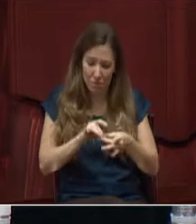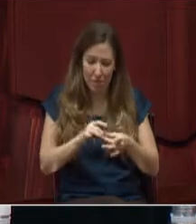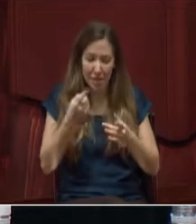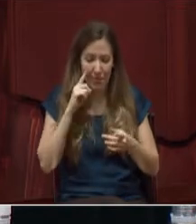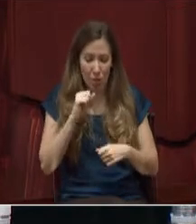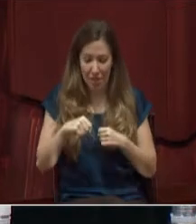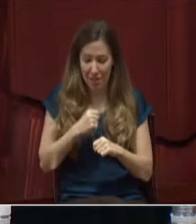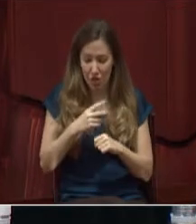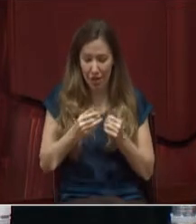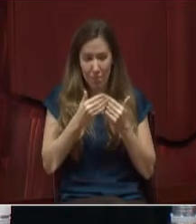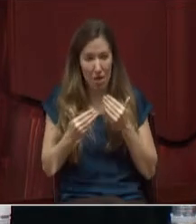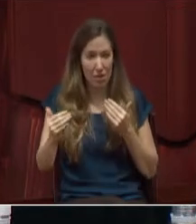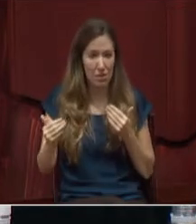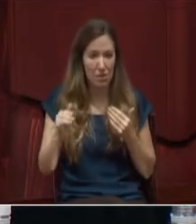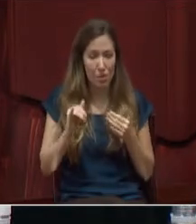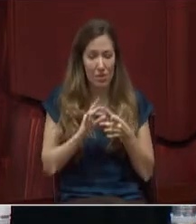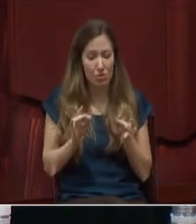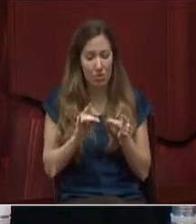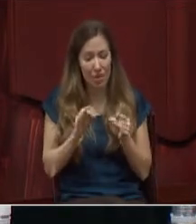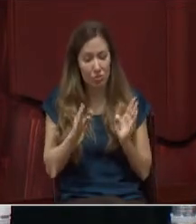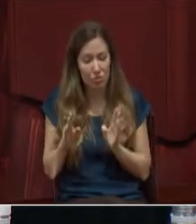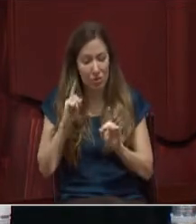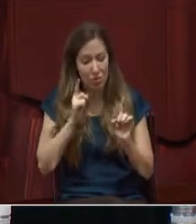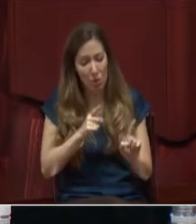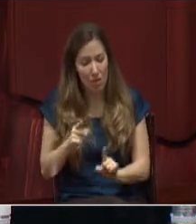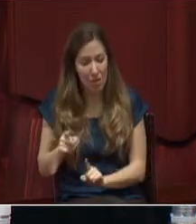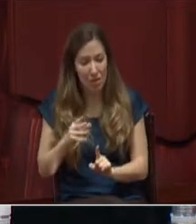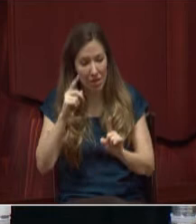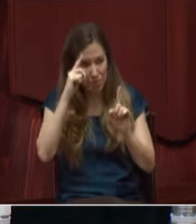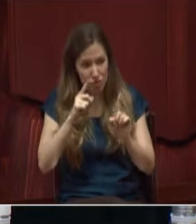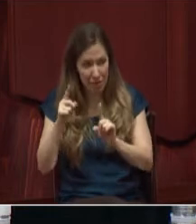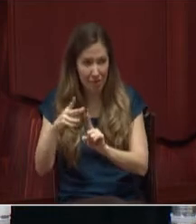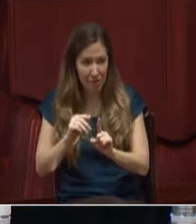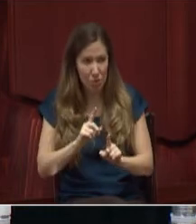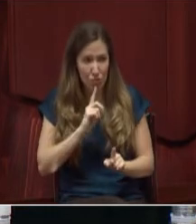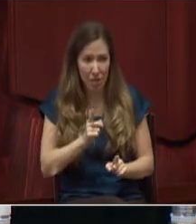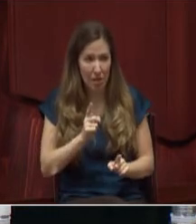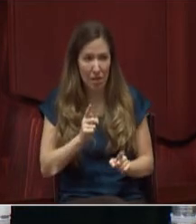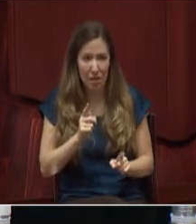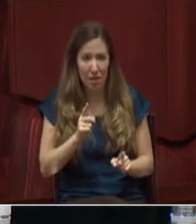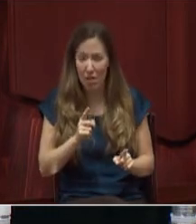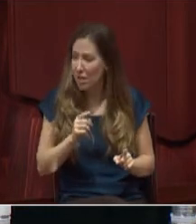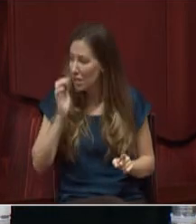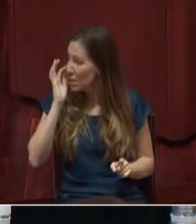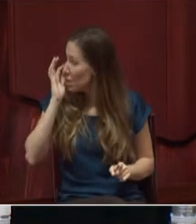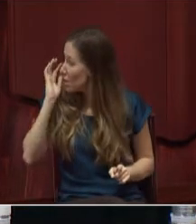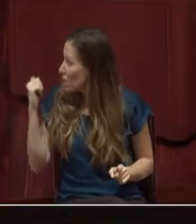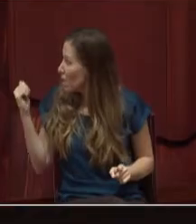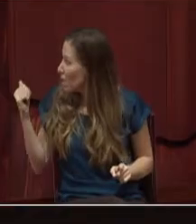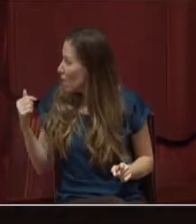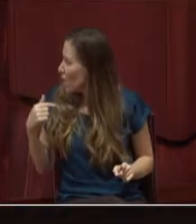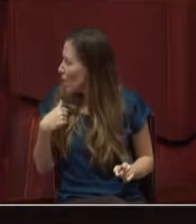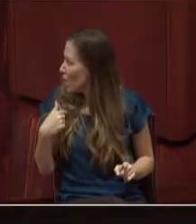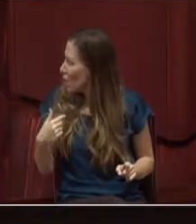year and beyond. It was a statement of strategic goals and objectives. That was really fundamentally important. Well, we beat our brains out